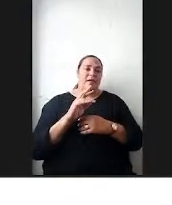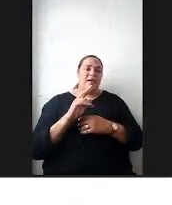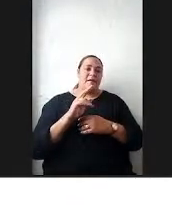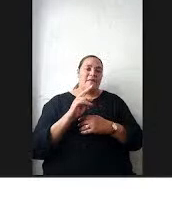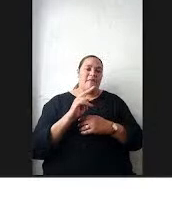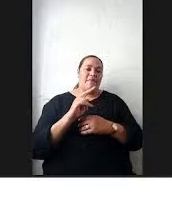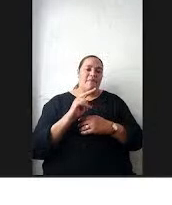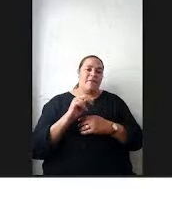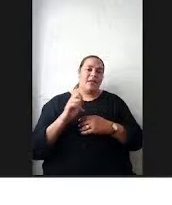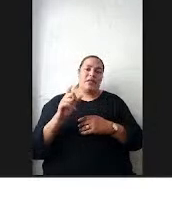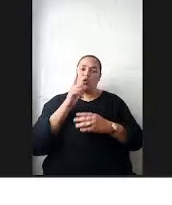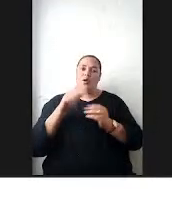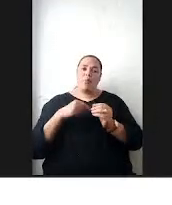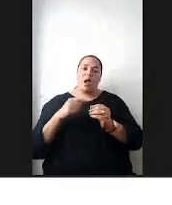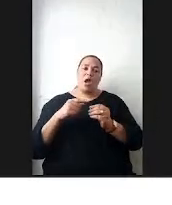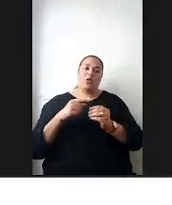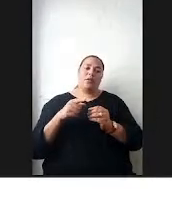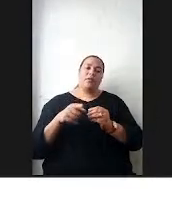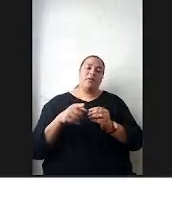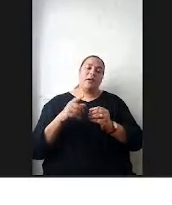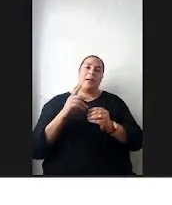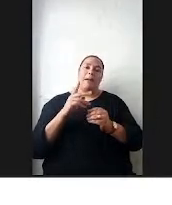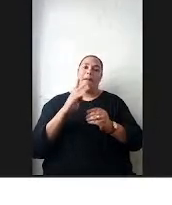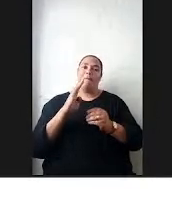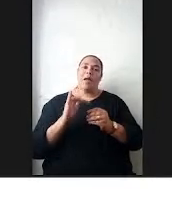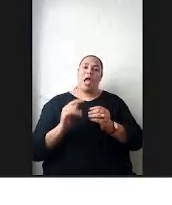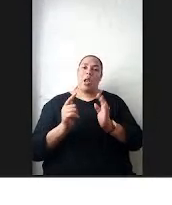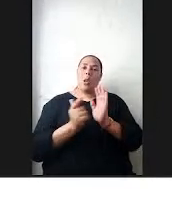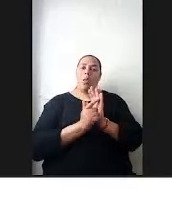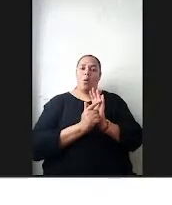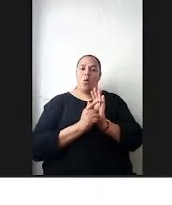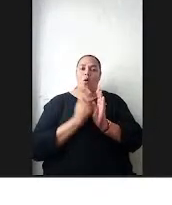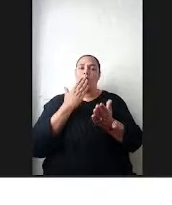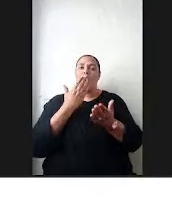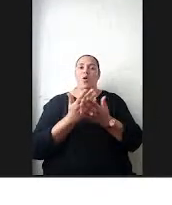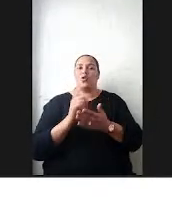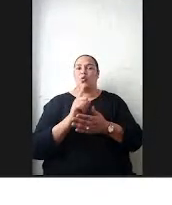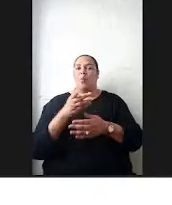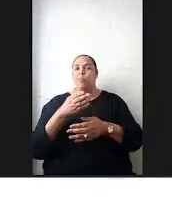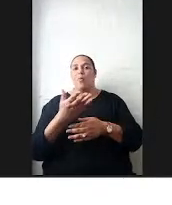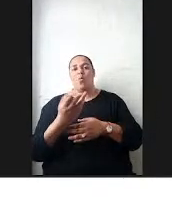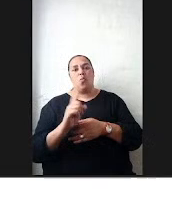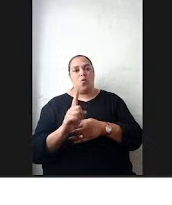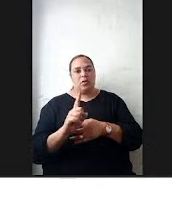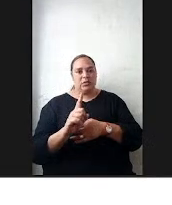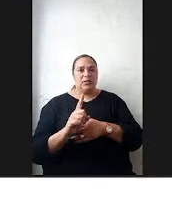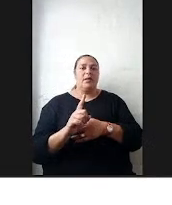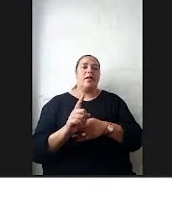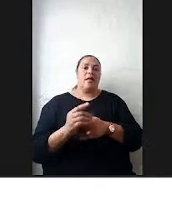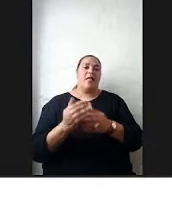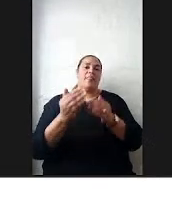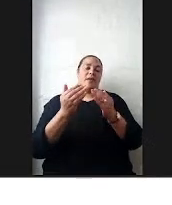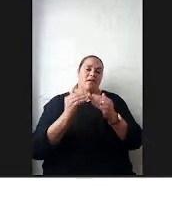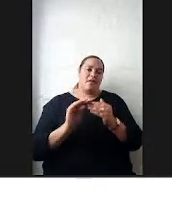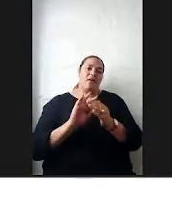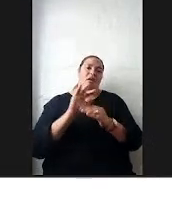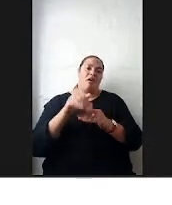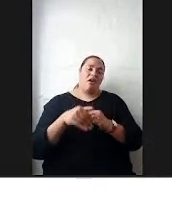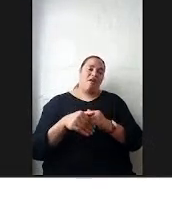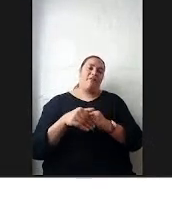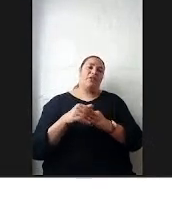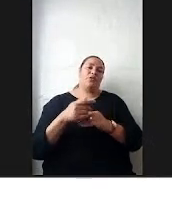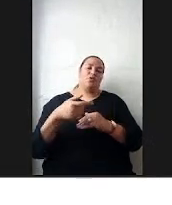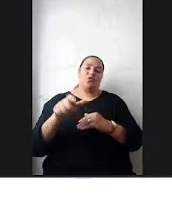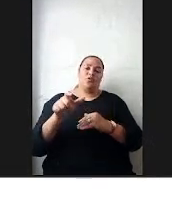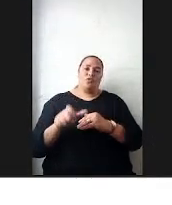bylaws that are proposed, what's there, what are they? And then we'll then afterward pivot to the chair's